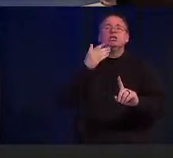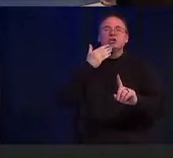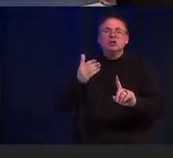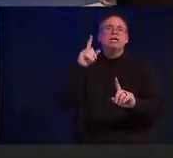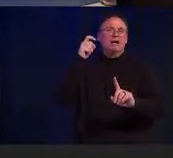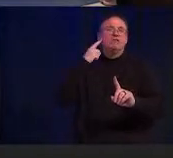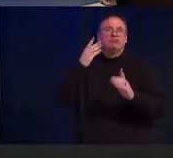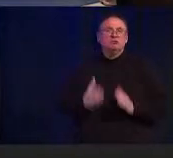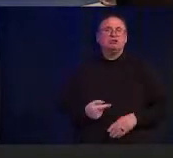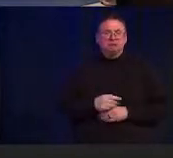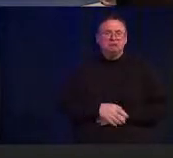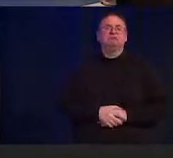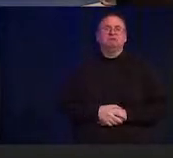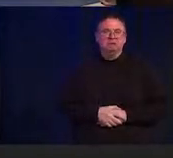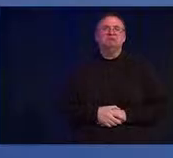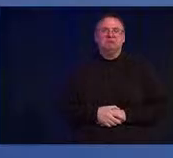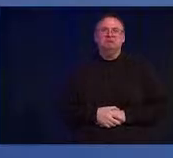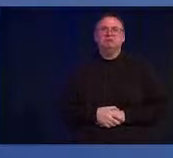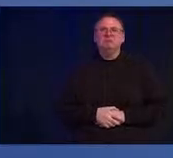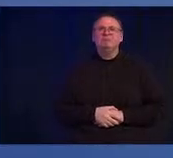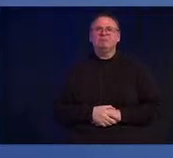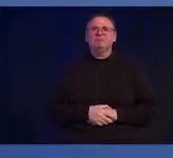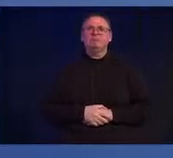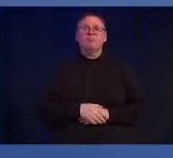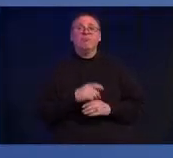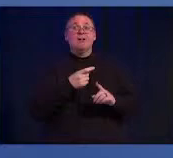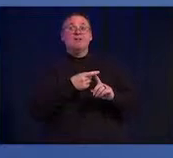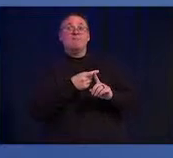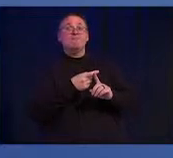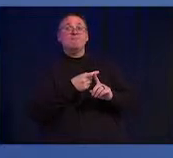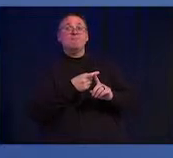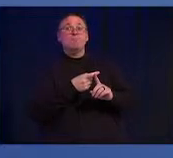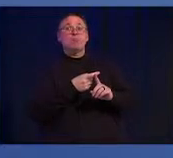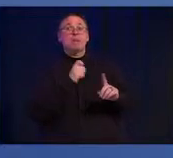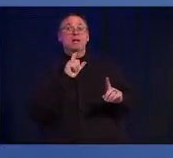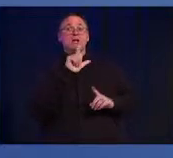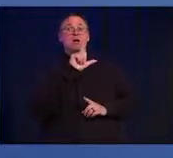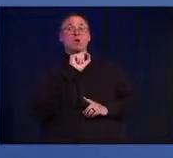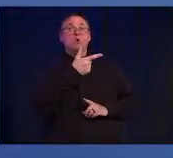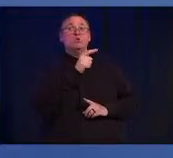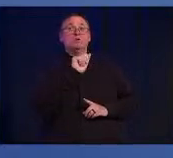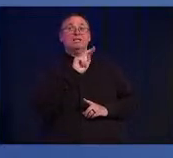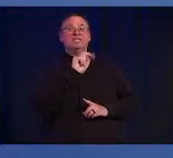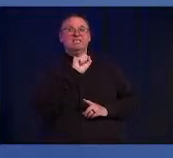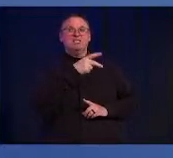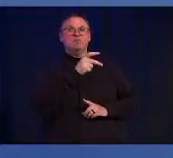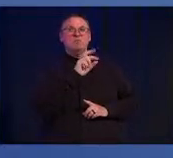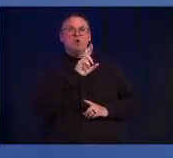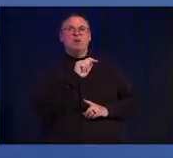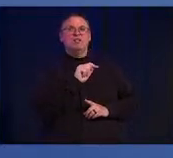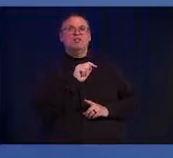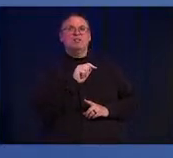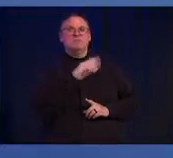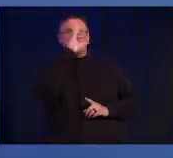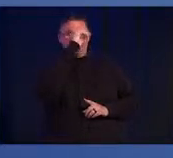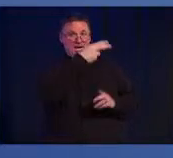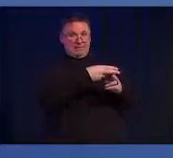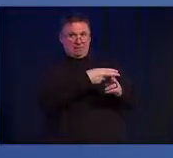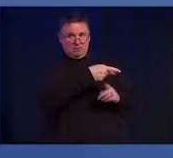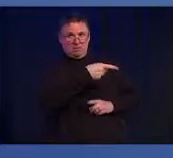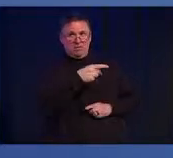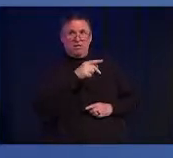Kurt from Logansport, Tyler from Yorktown, Ed from Fishers, and Adam and Deborah from Indianapolis come from different